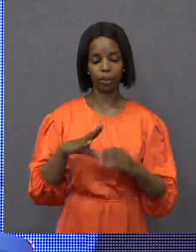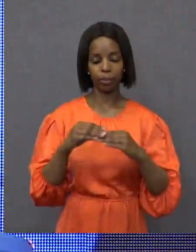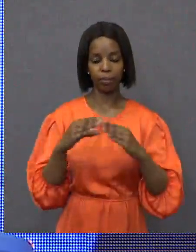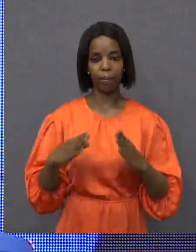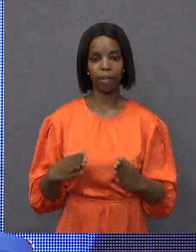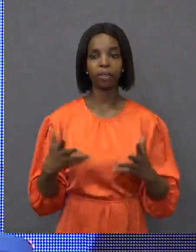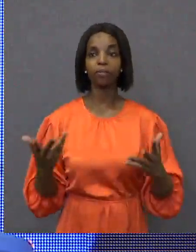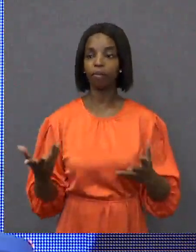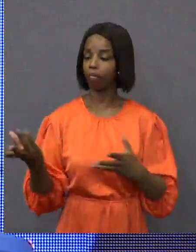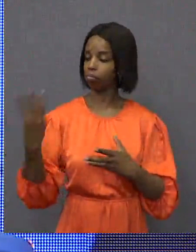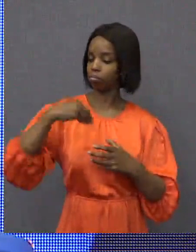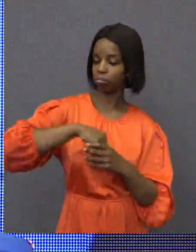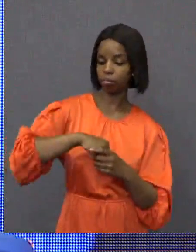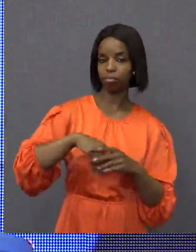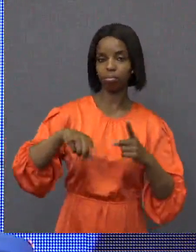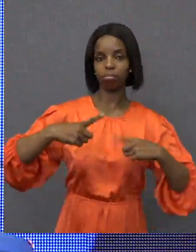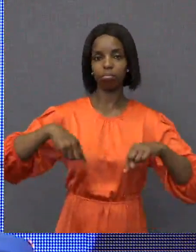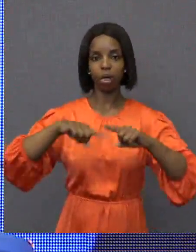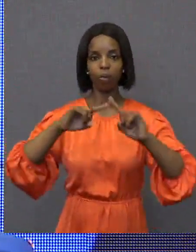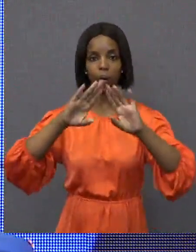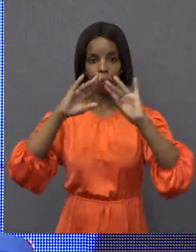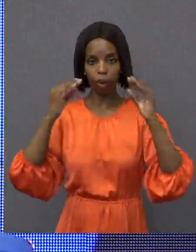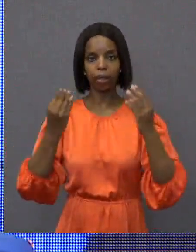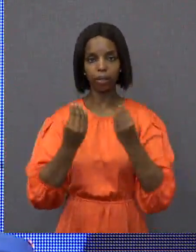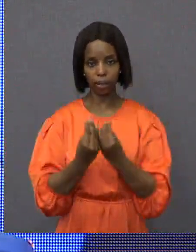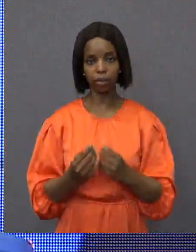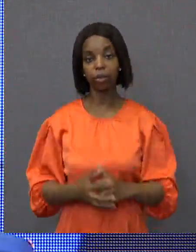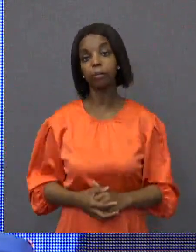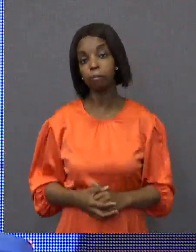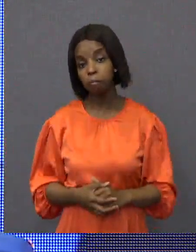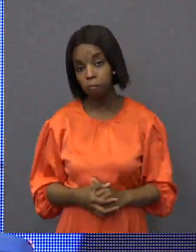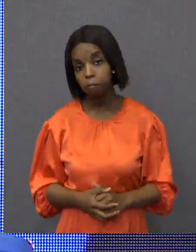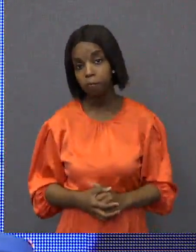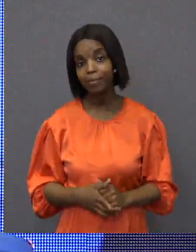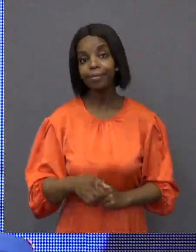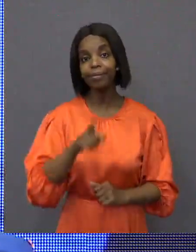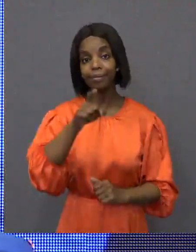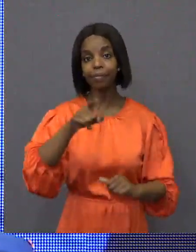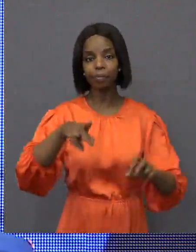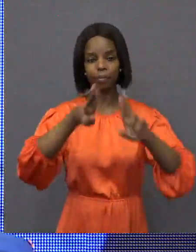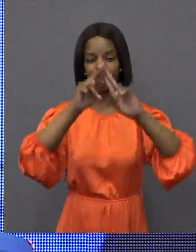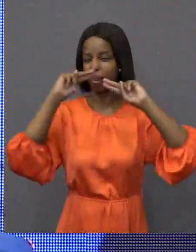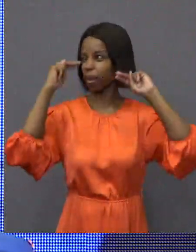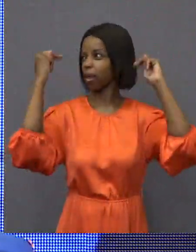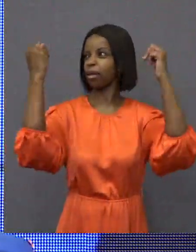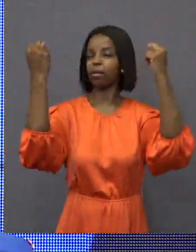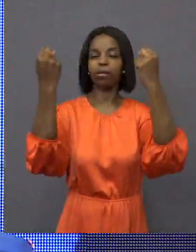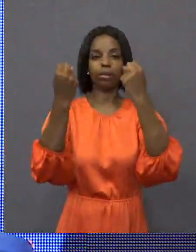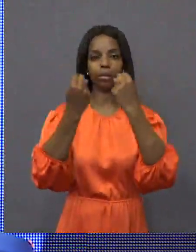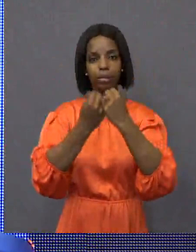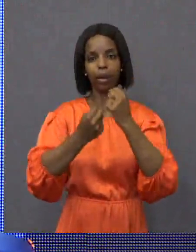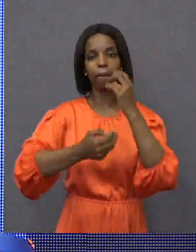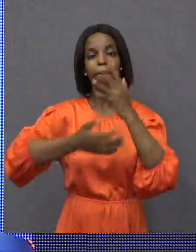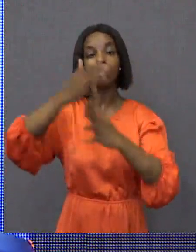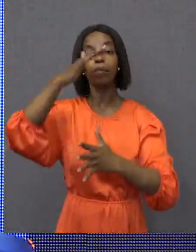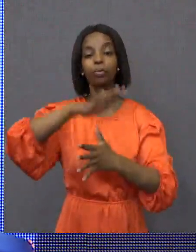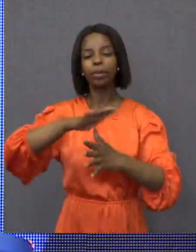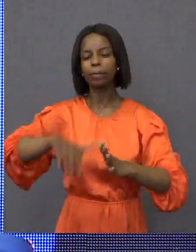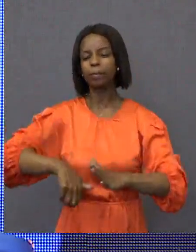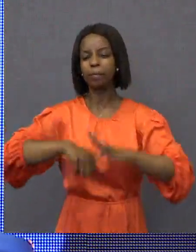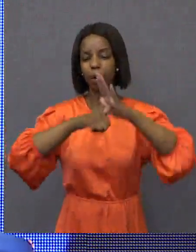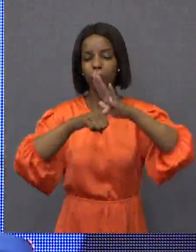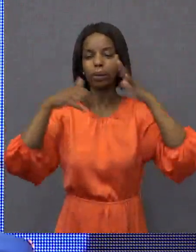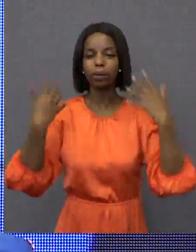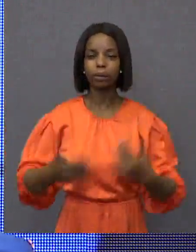boards. That's I think it's a national priority. The more I speak to organizations, the